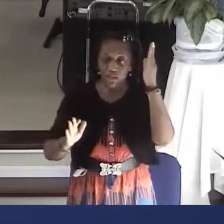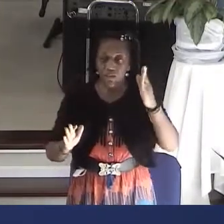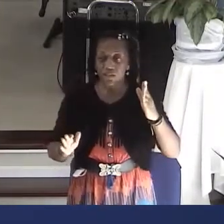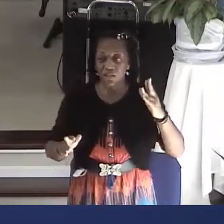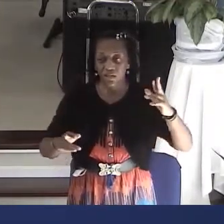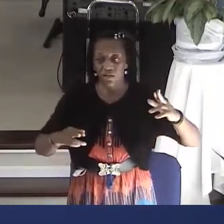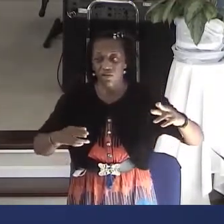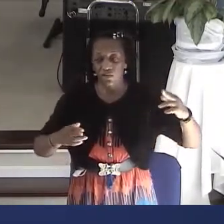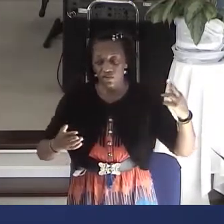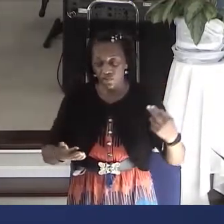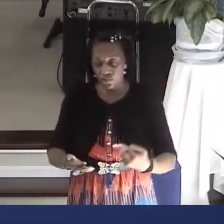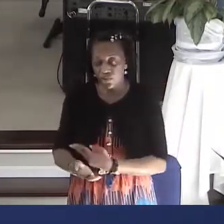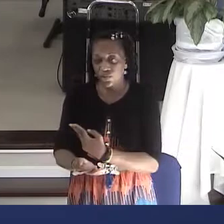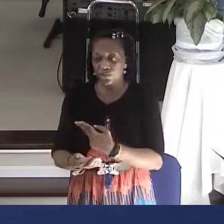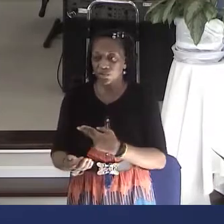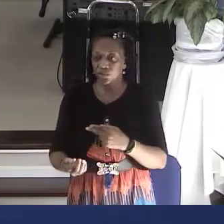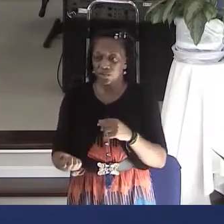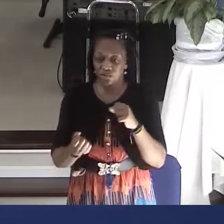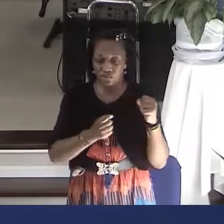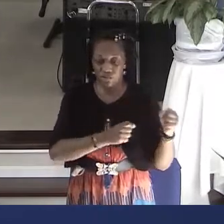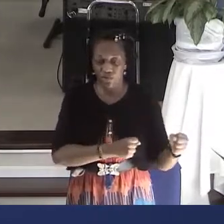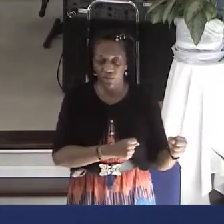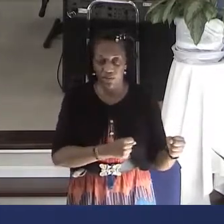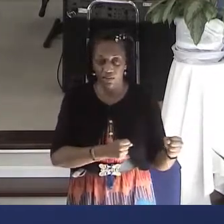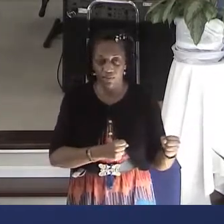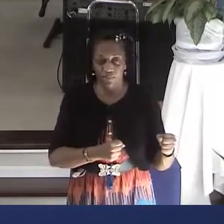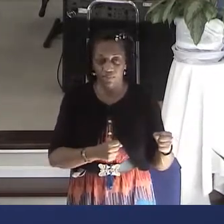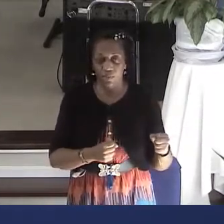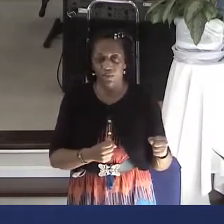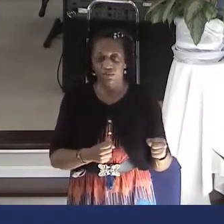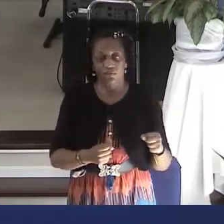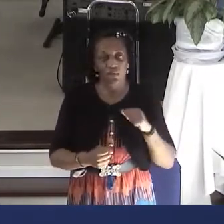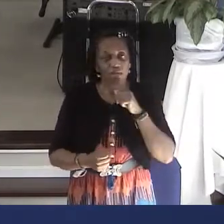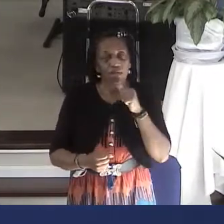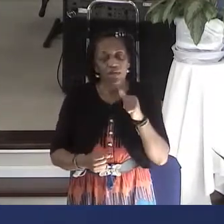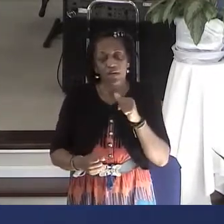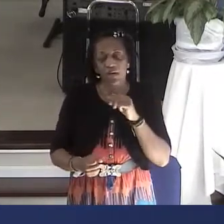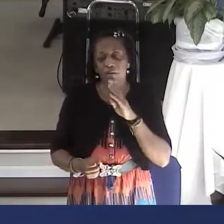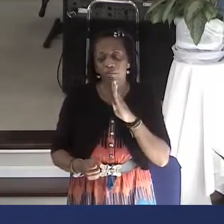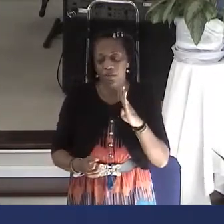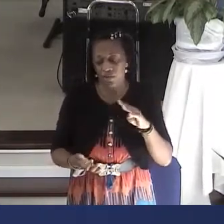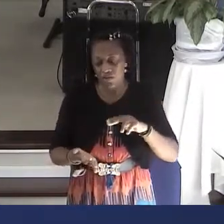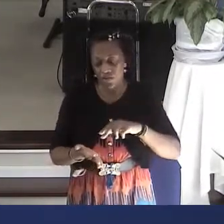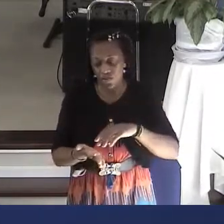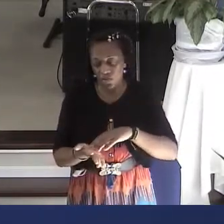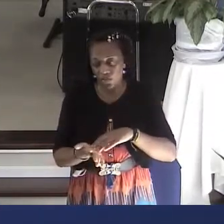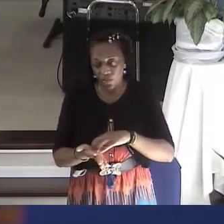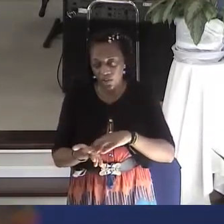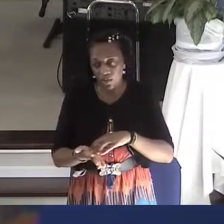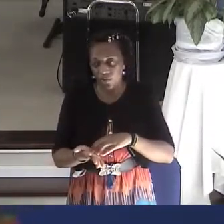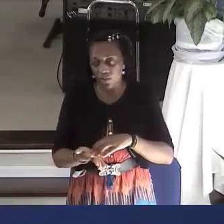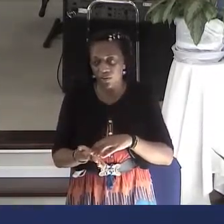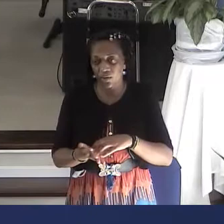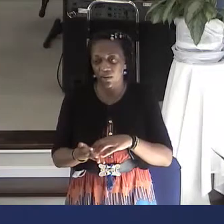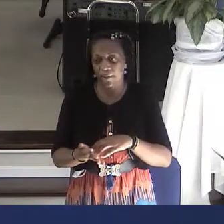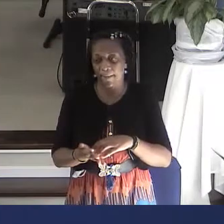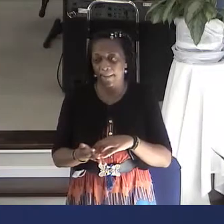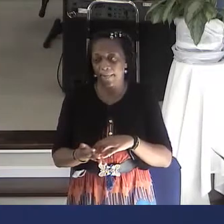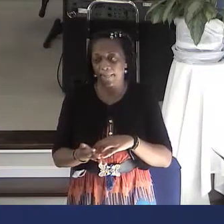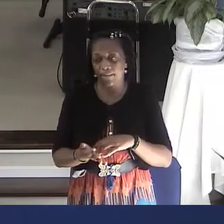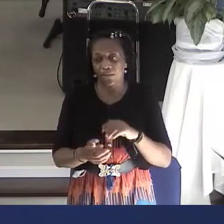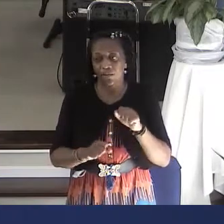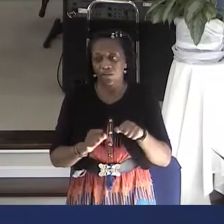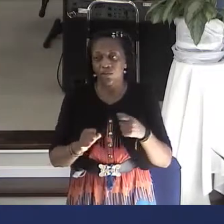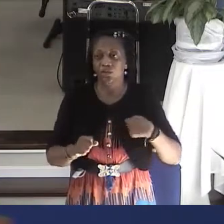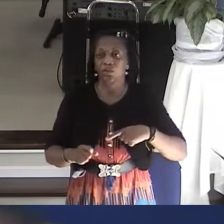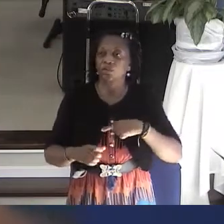shall run and not be weary. They shall walk and not faint. So we wait upon you